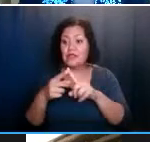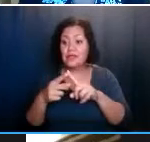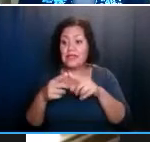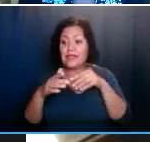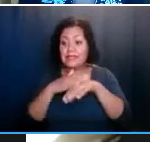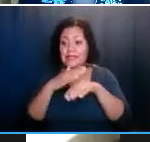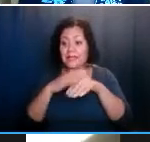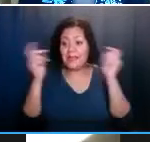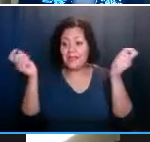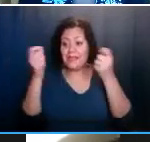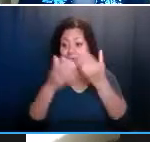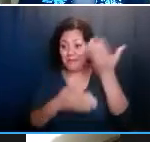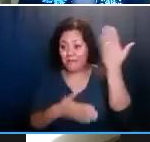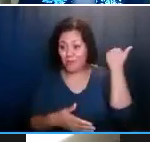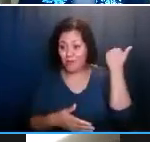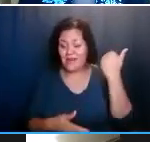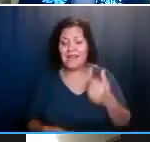past, this is,